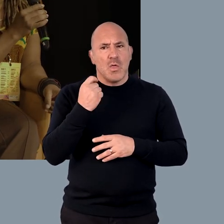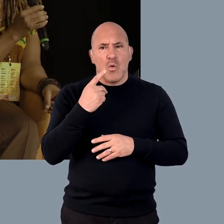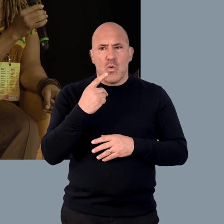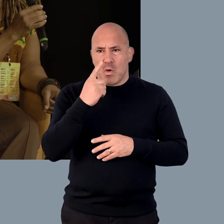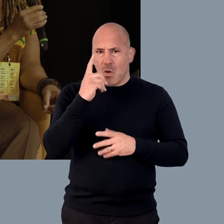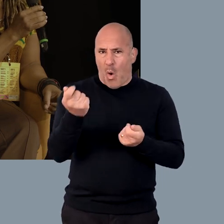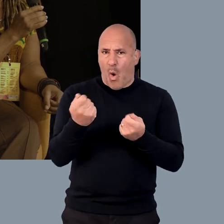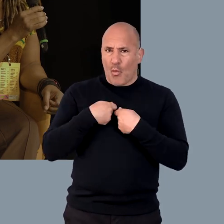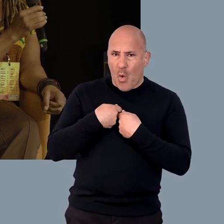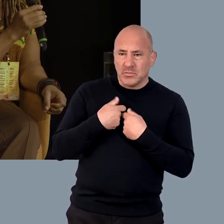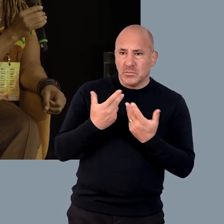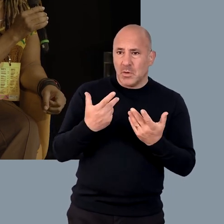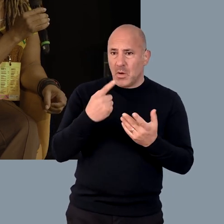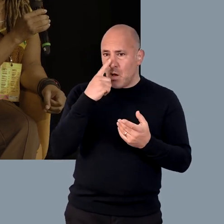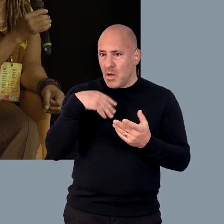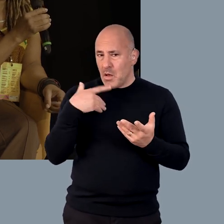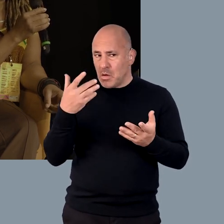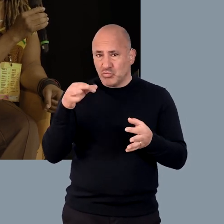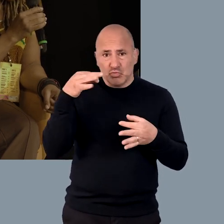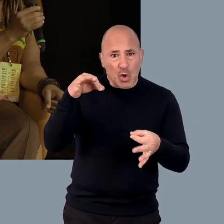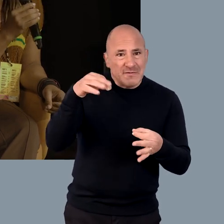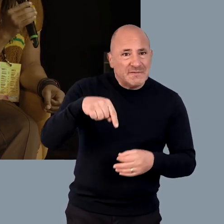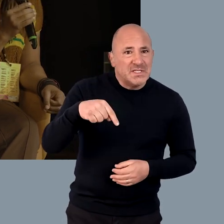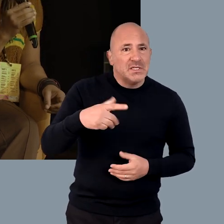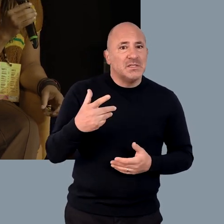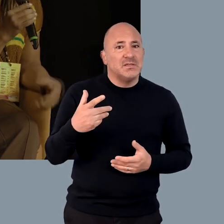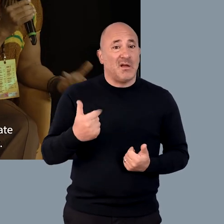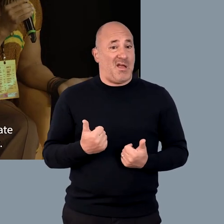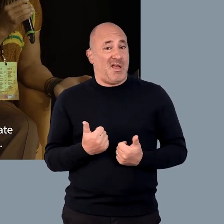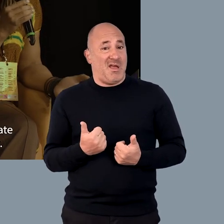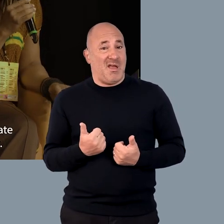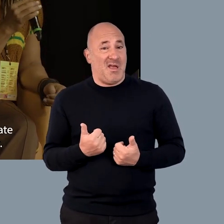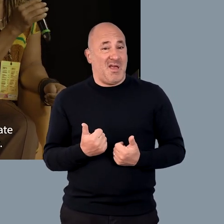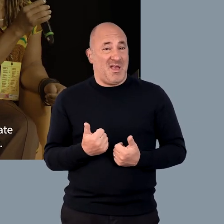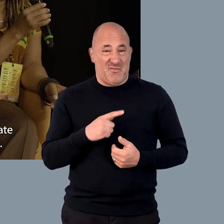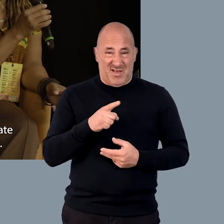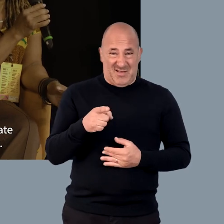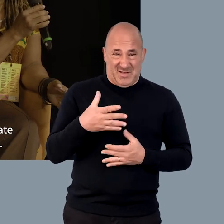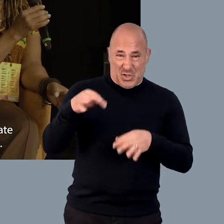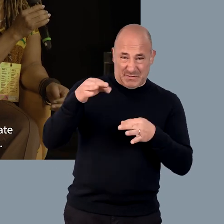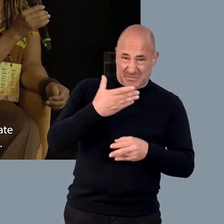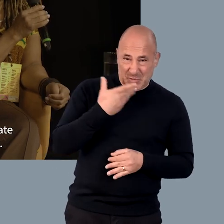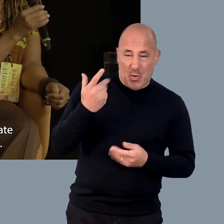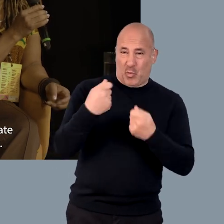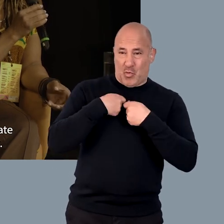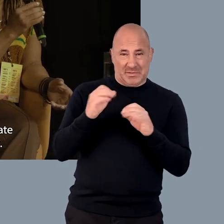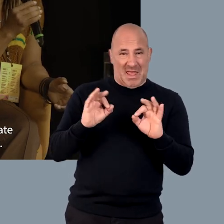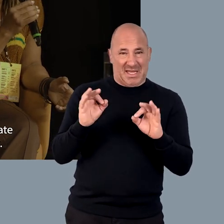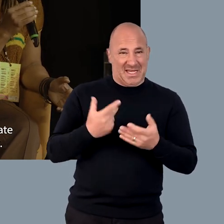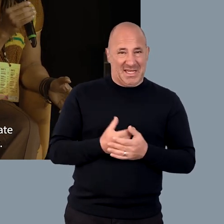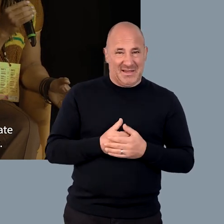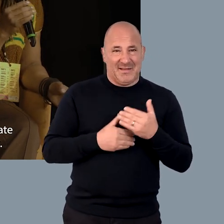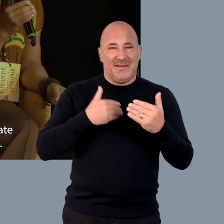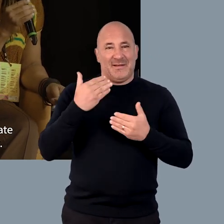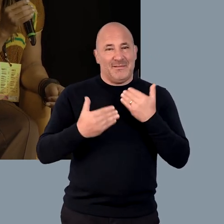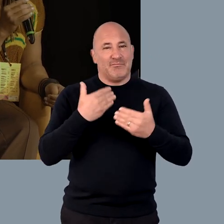to come in like, oh, you're gonna, can you get an award for this? Can you get a certificate for this? Which is great, until you don't get a certificate for it and you don't